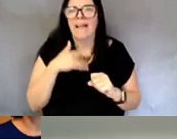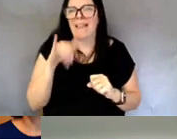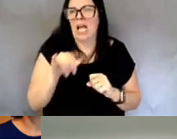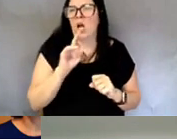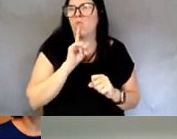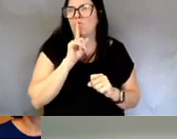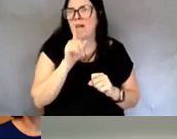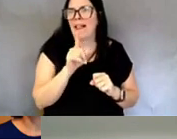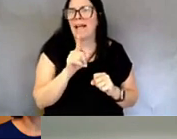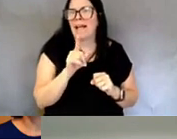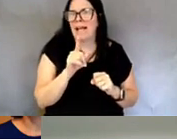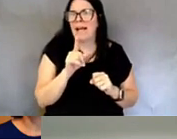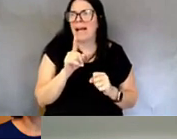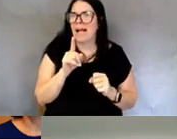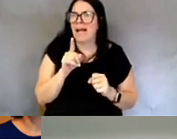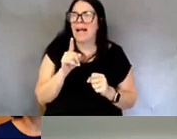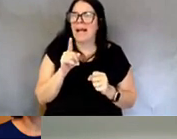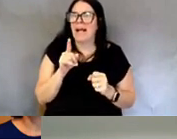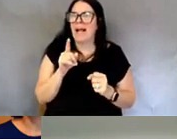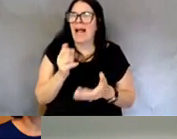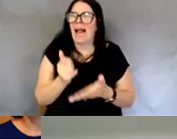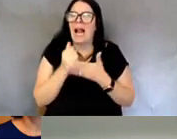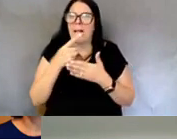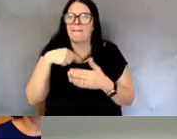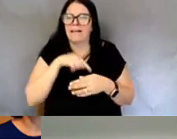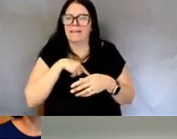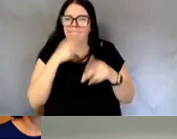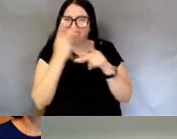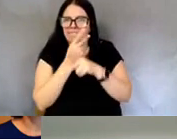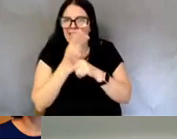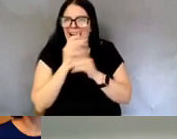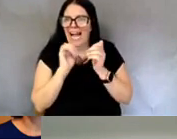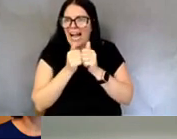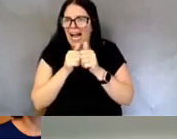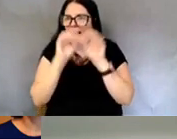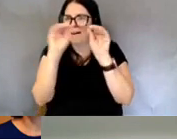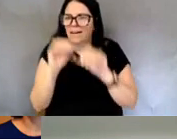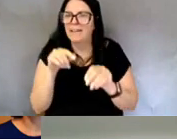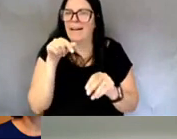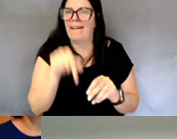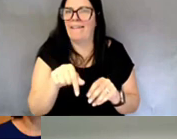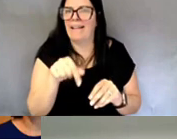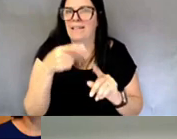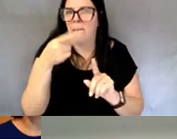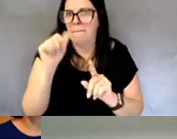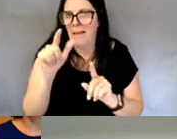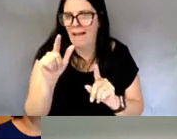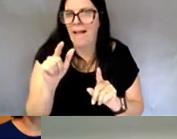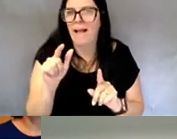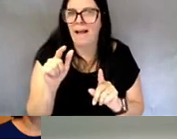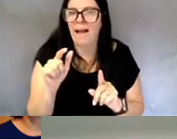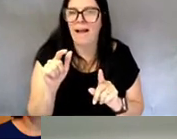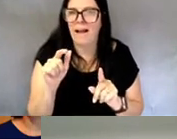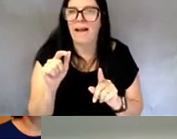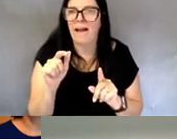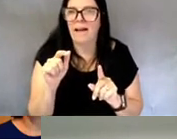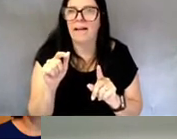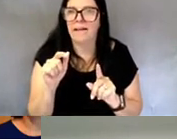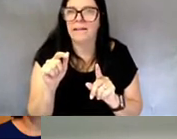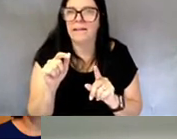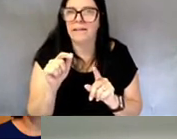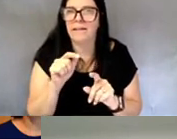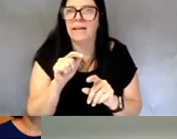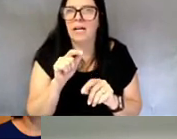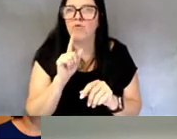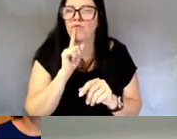us to frame and contribute to this PAL site, and our voices were always